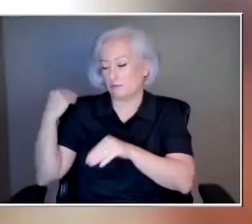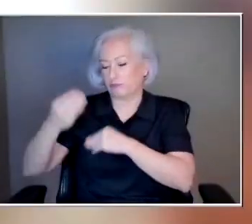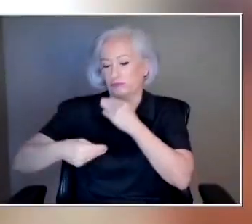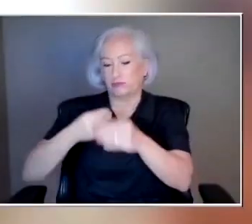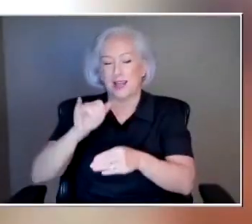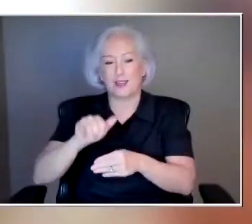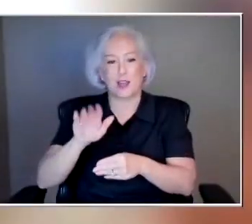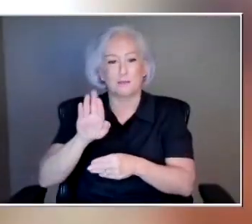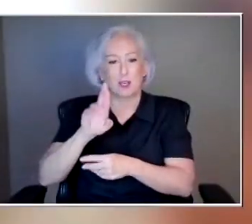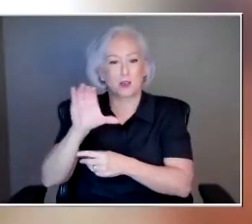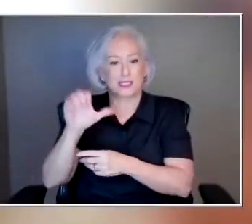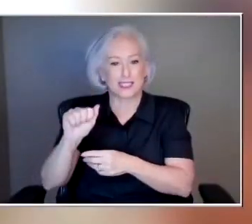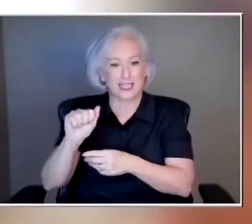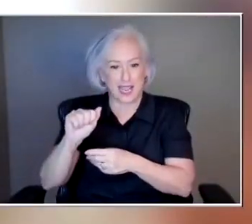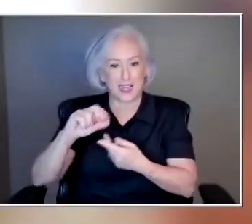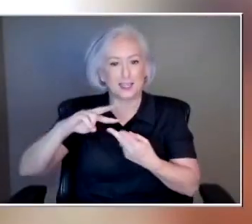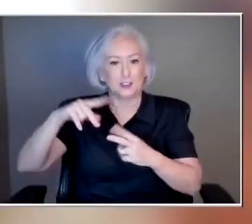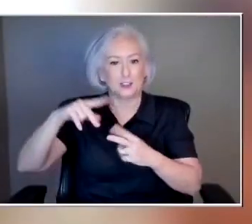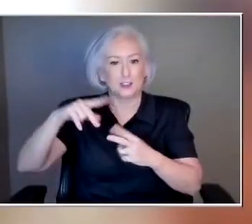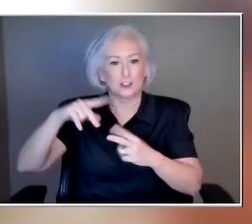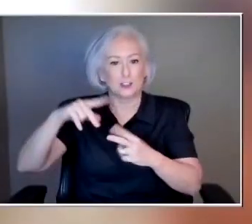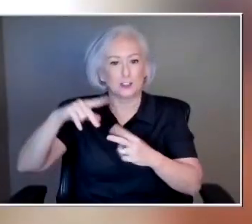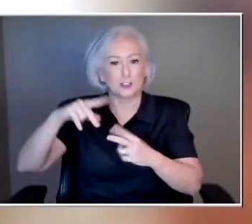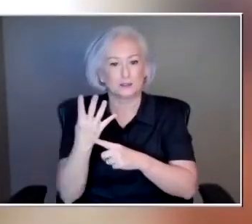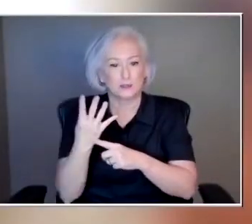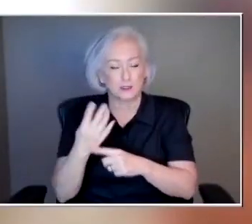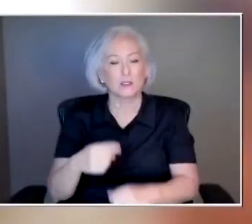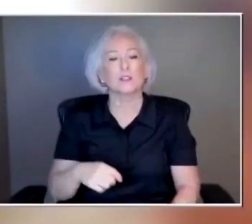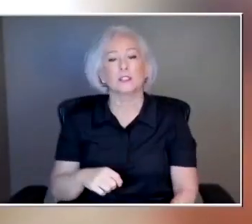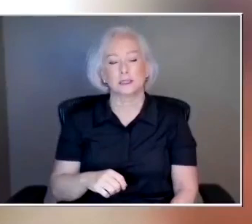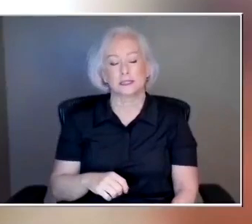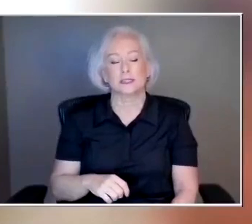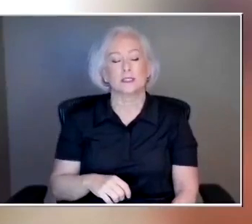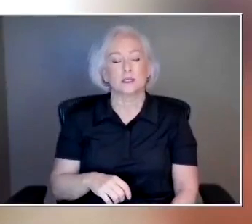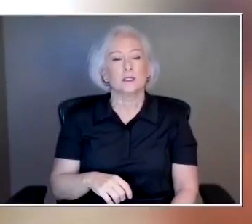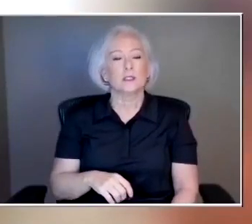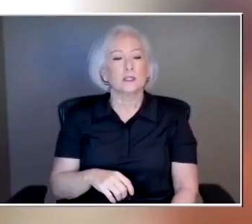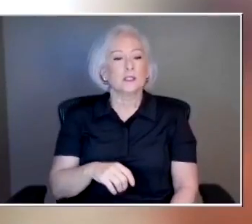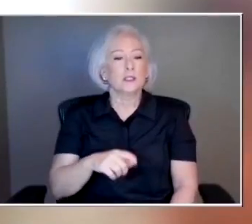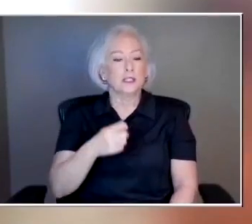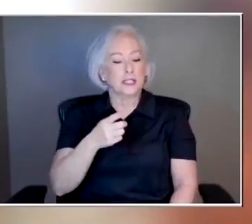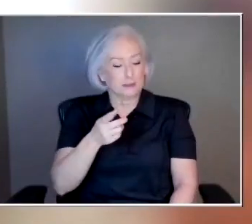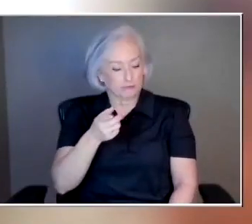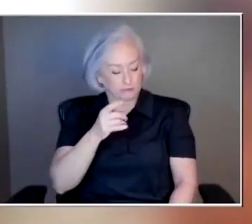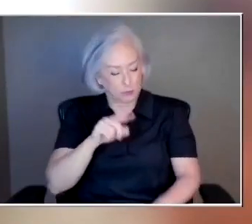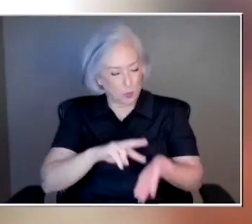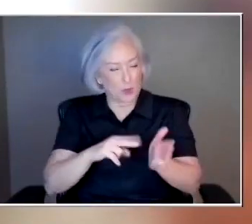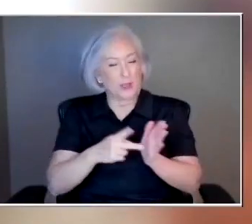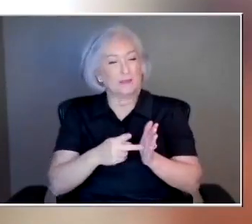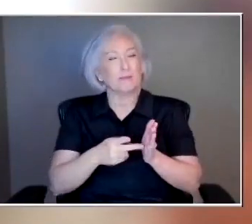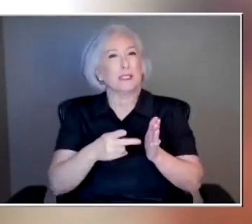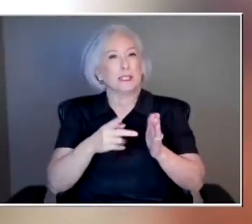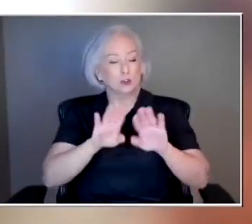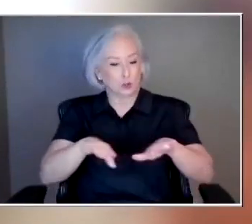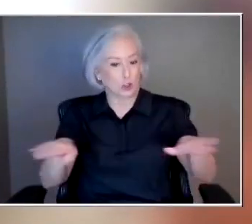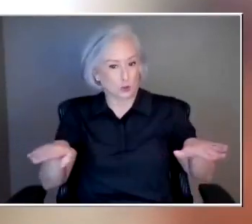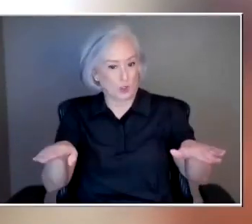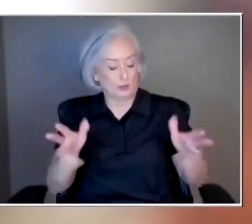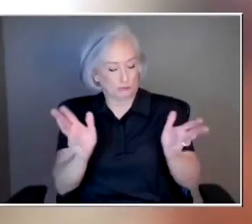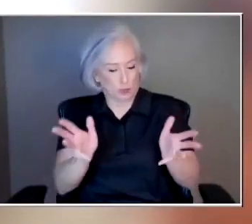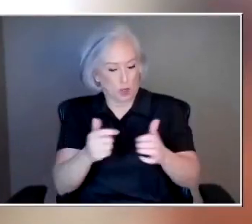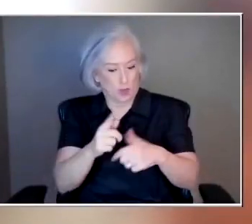think, as Mila pointed out, a lot depends on the mature, and if you're talking about children, maturity level of the